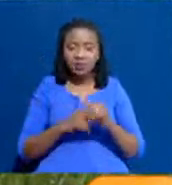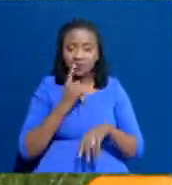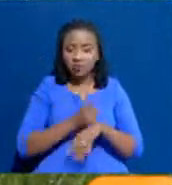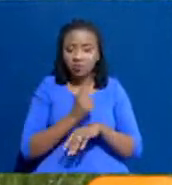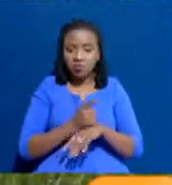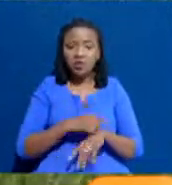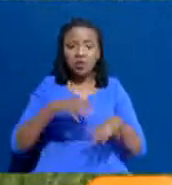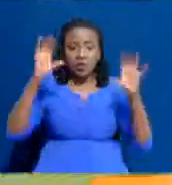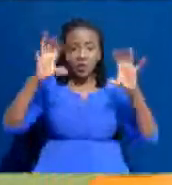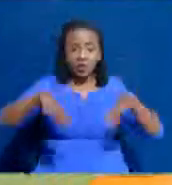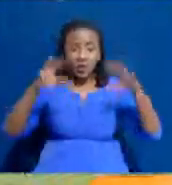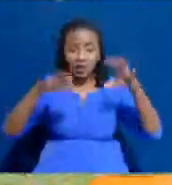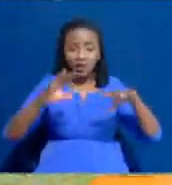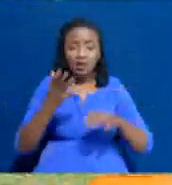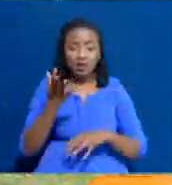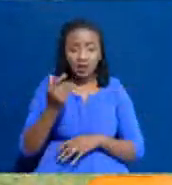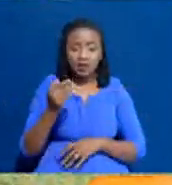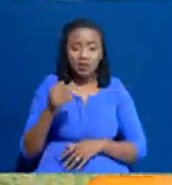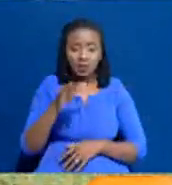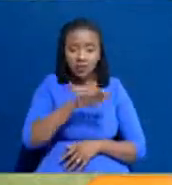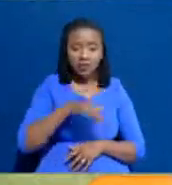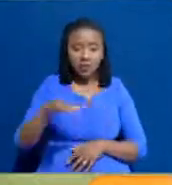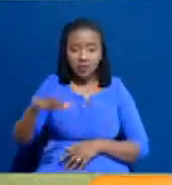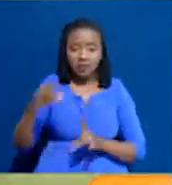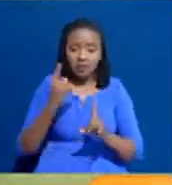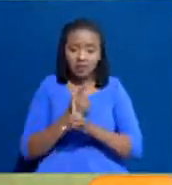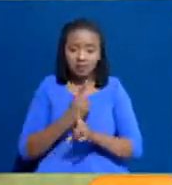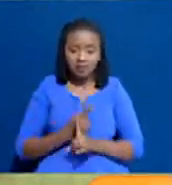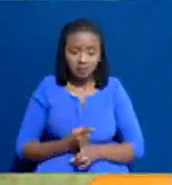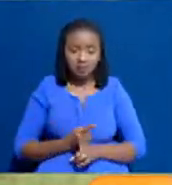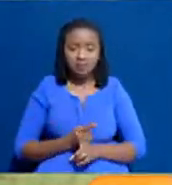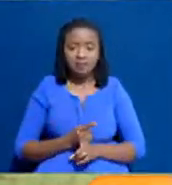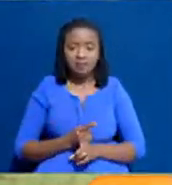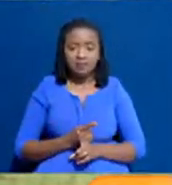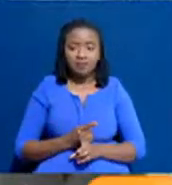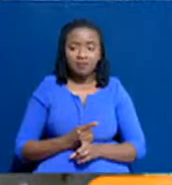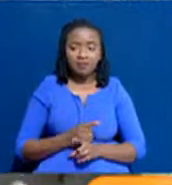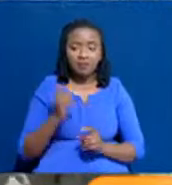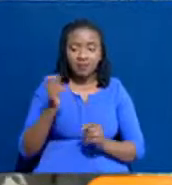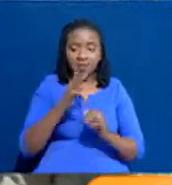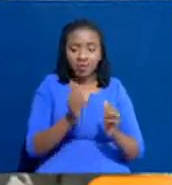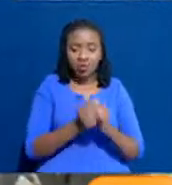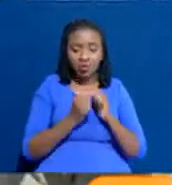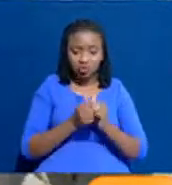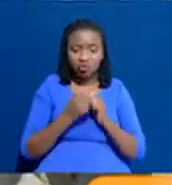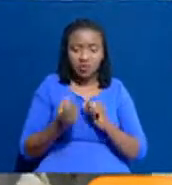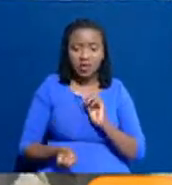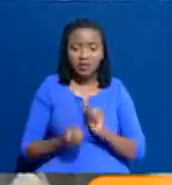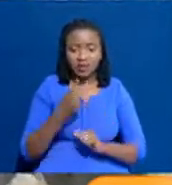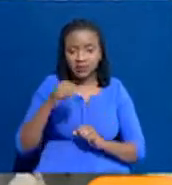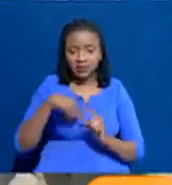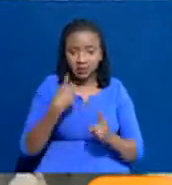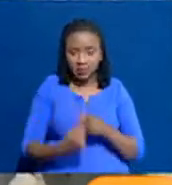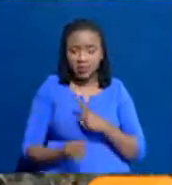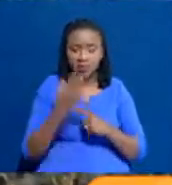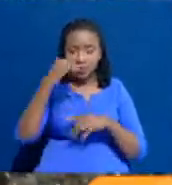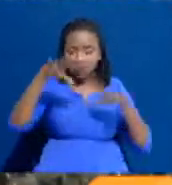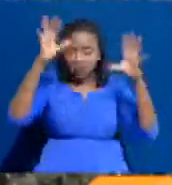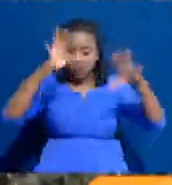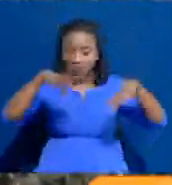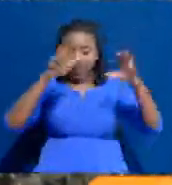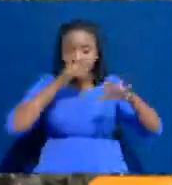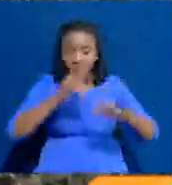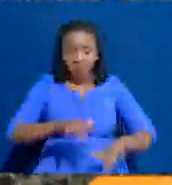in most parts of the country during the short rain season from mid-October to December this year, with flood-related